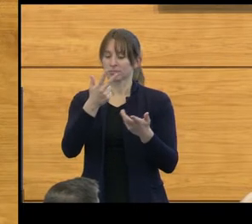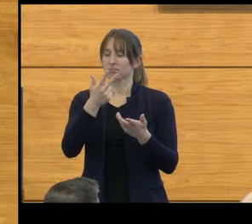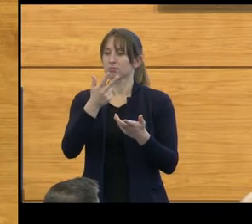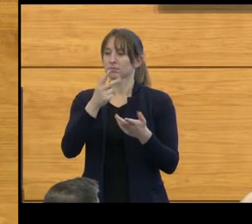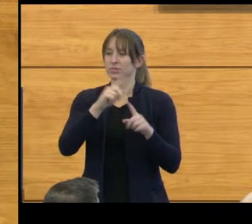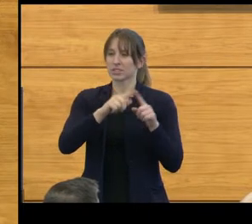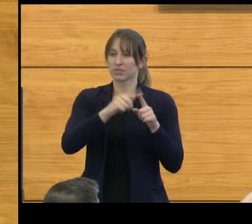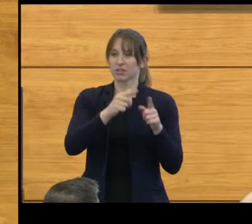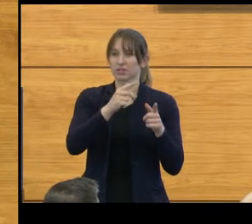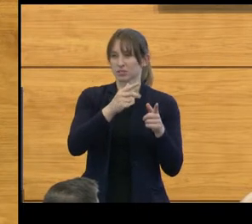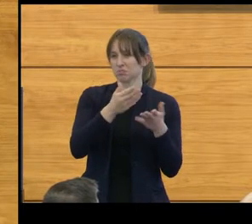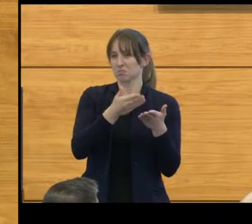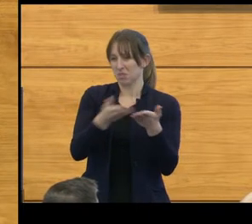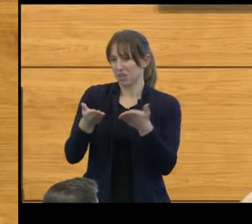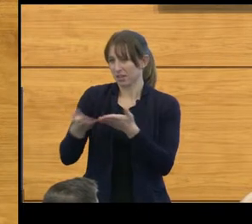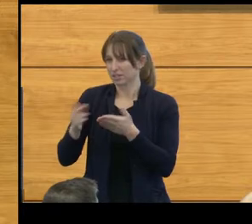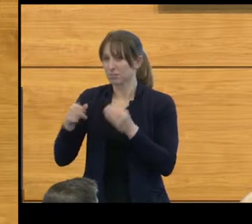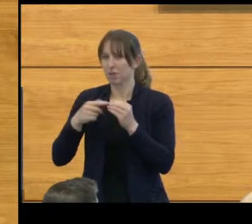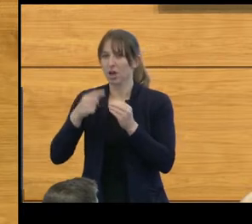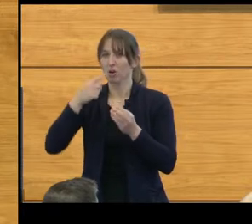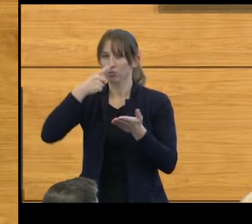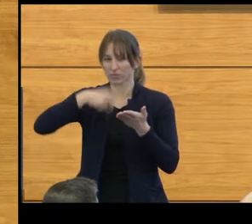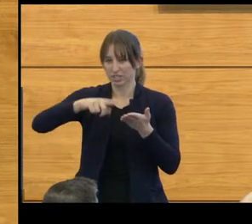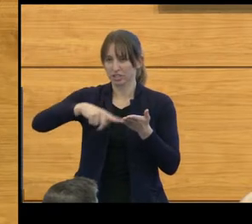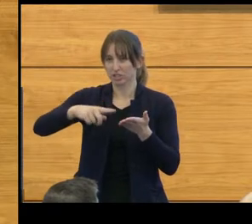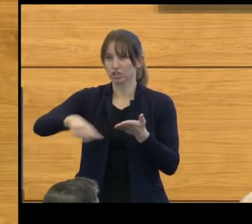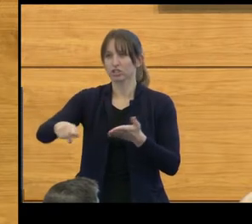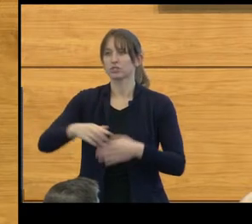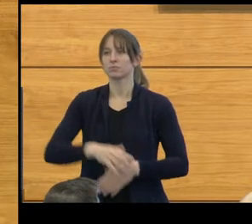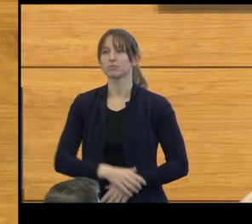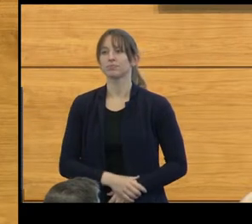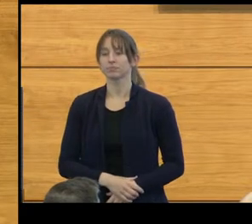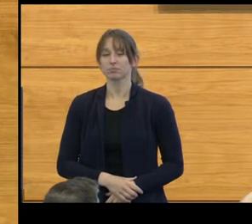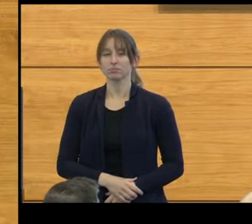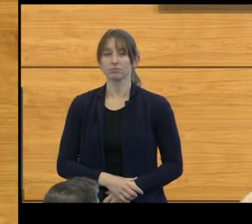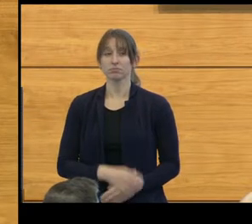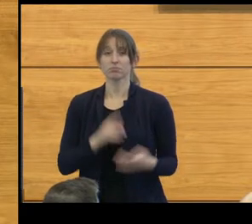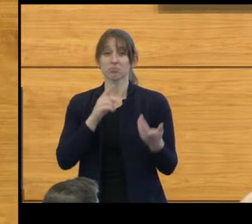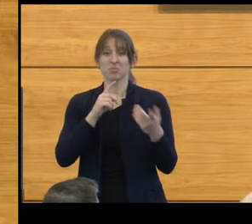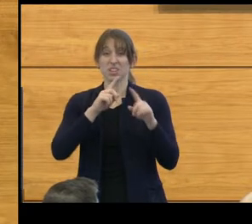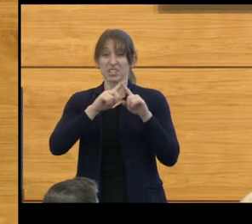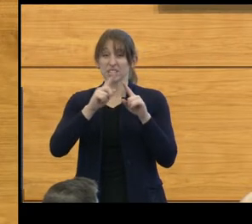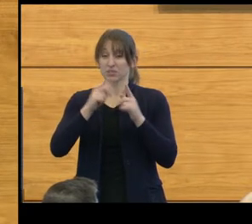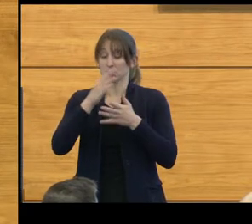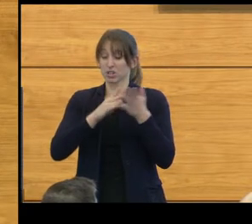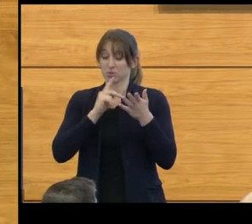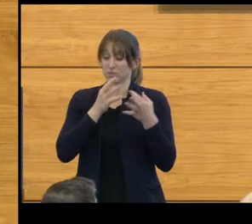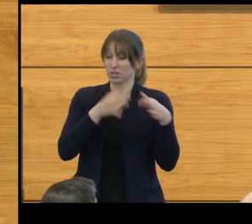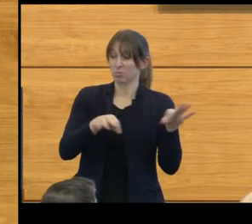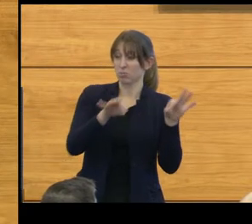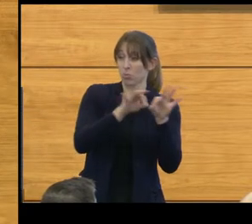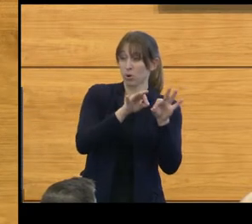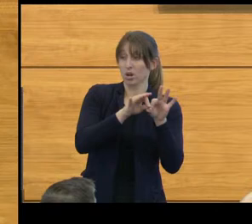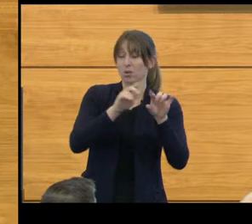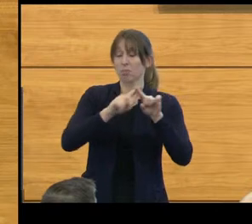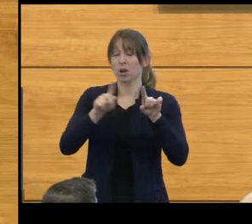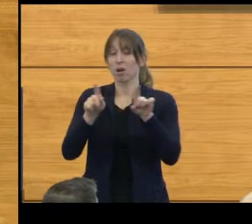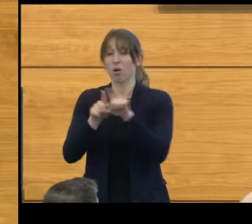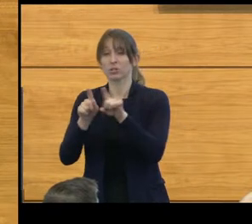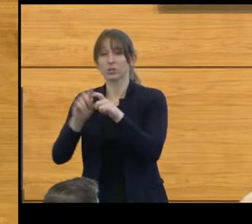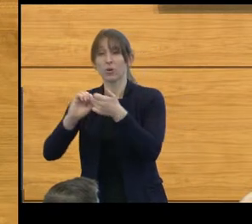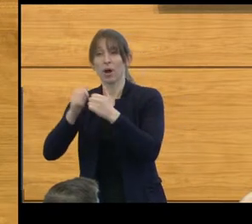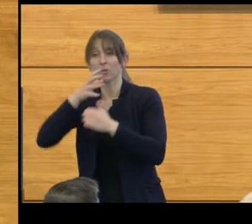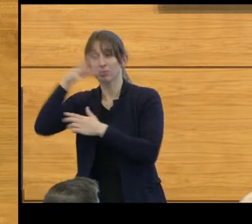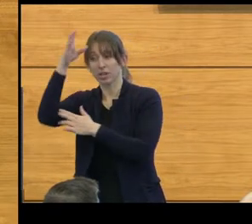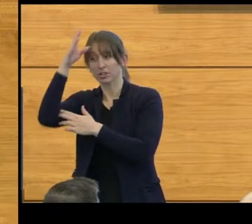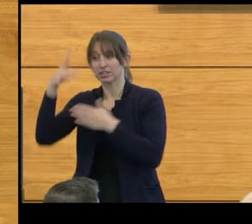of research, and for whom I think parents have been not only important, but guiding lights in many ways. Talk